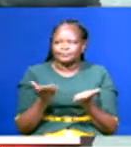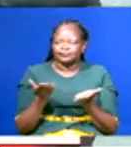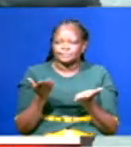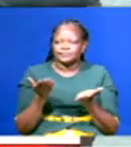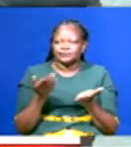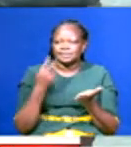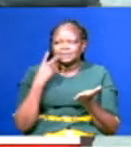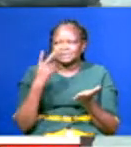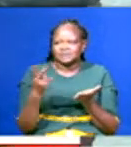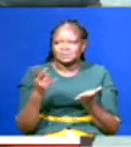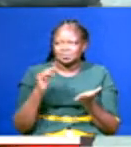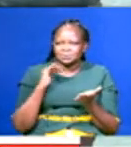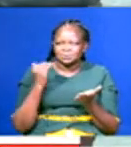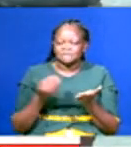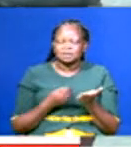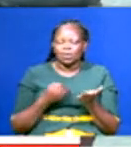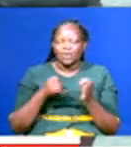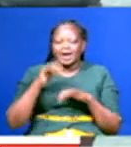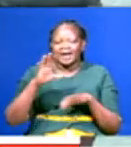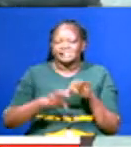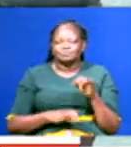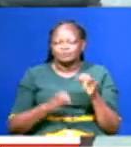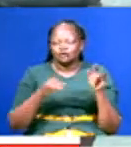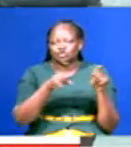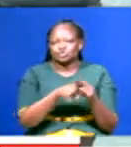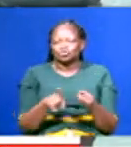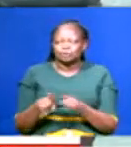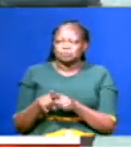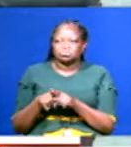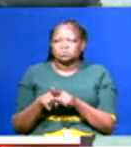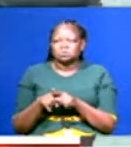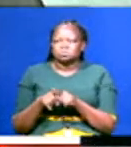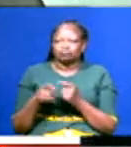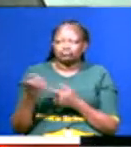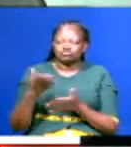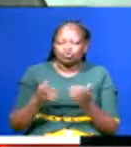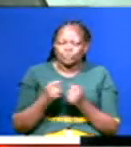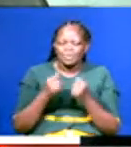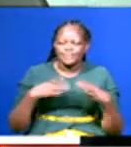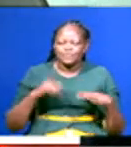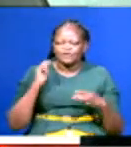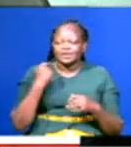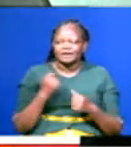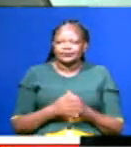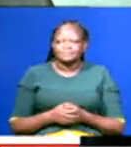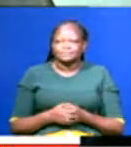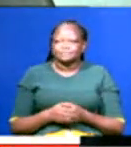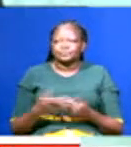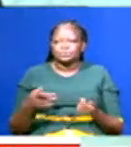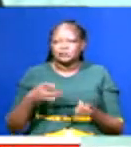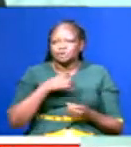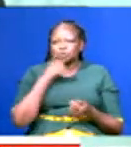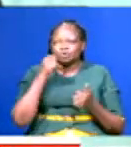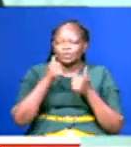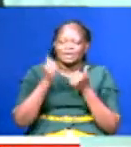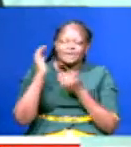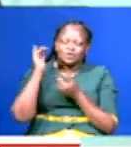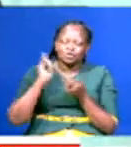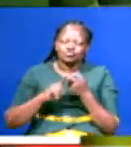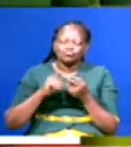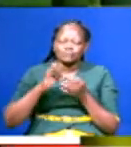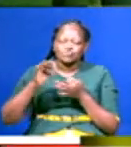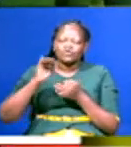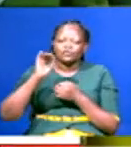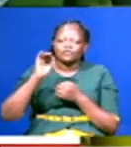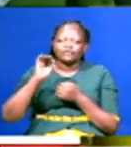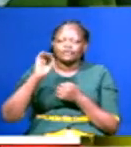see our wildlife and also interact with the people of Kenya. With the ravaging drought, which is expected to extend to the fifth